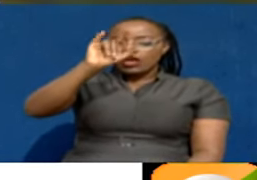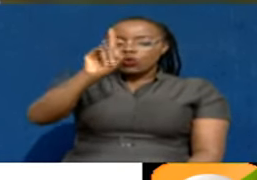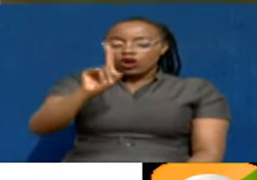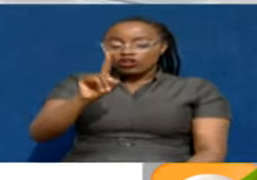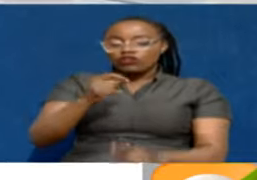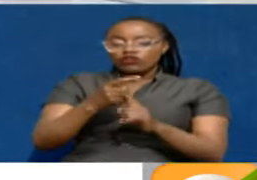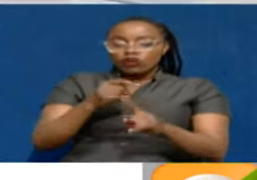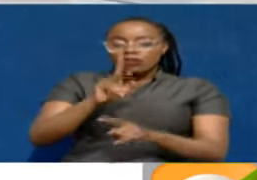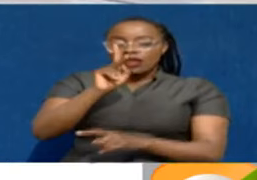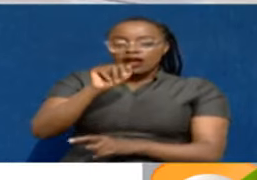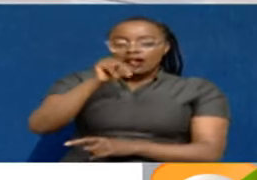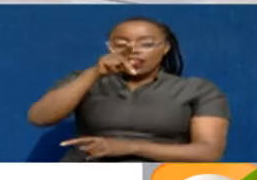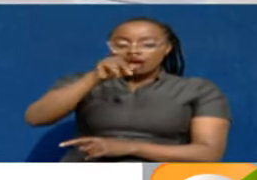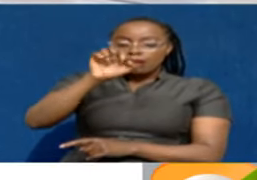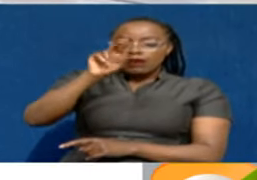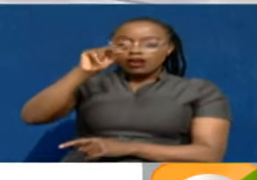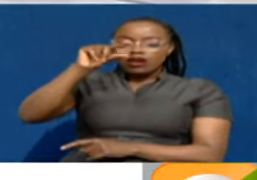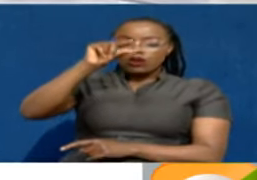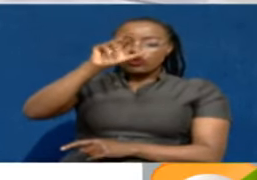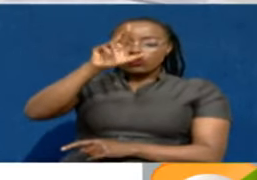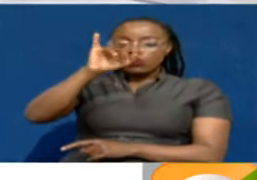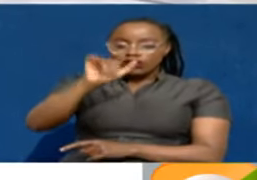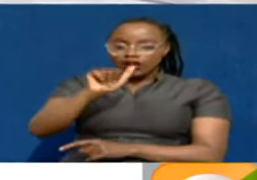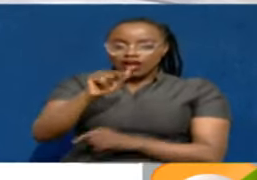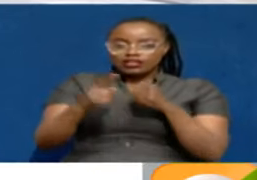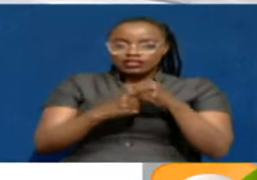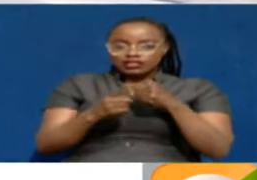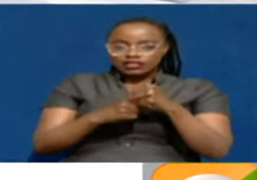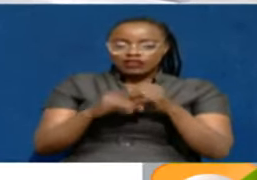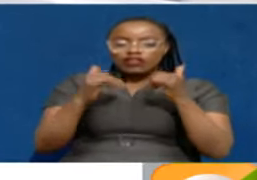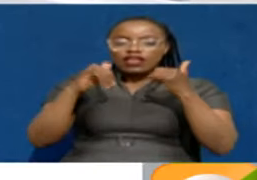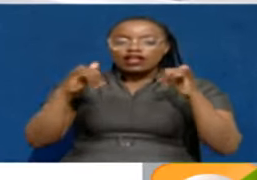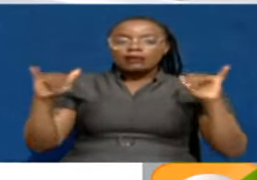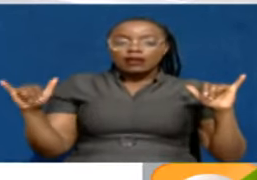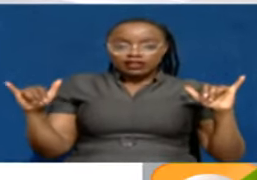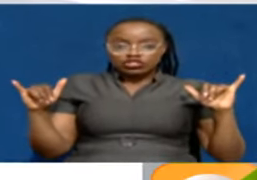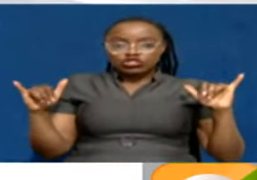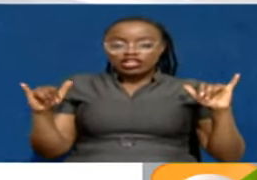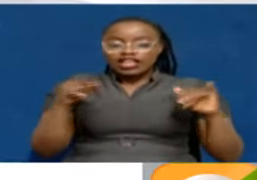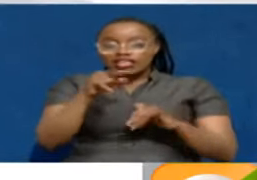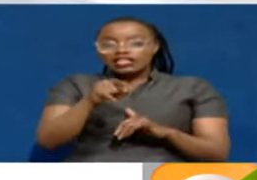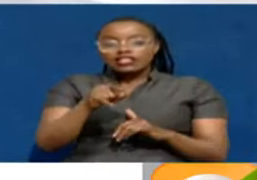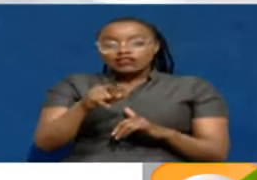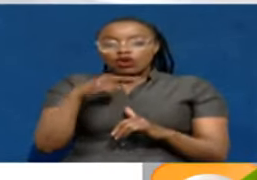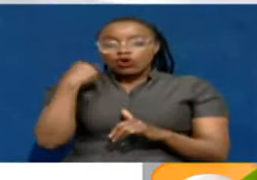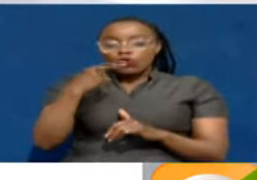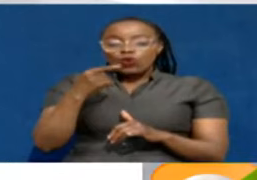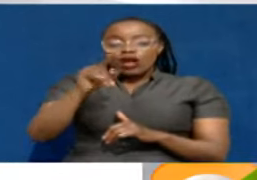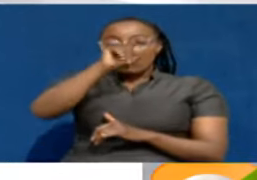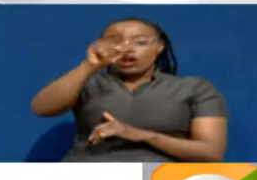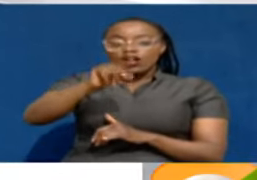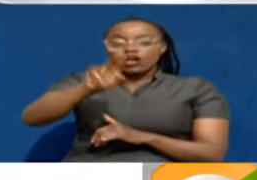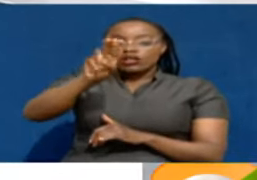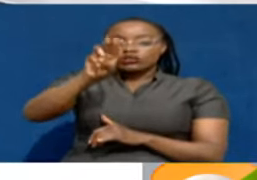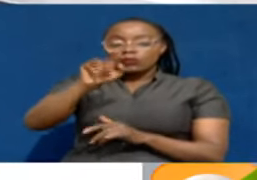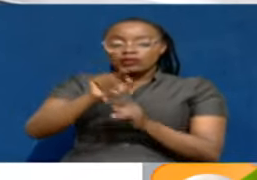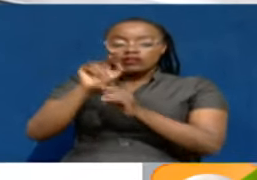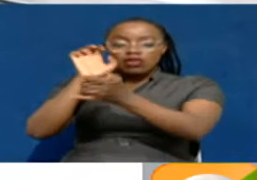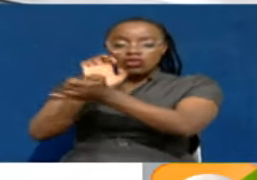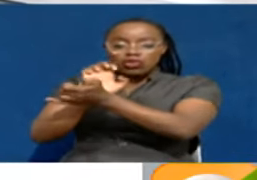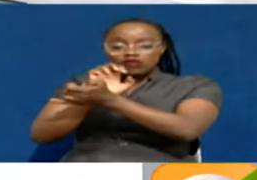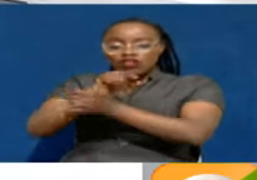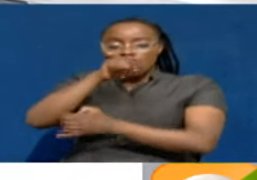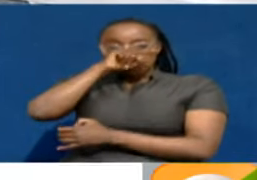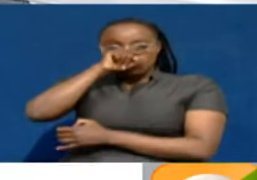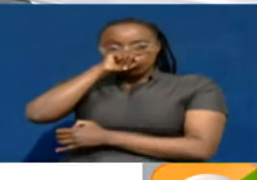Kapenguria Six, yeah. In terms of the liberation credentials, those who are our Zumas, they were jailed by the